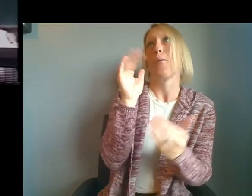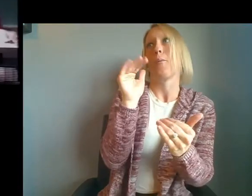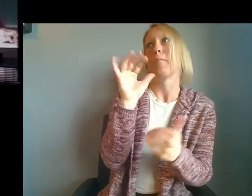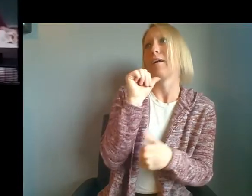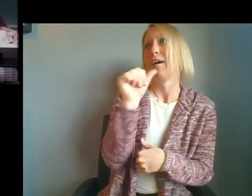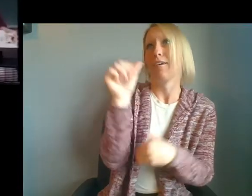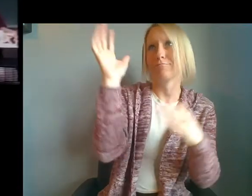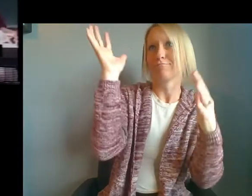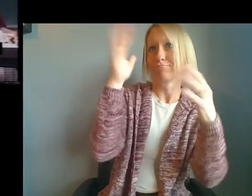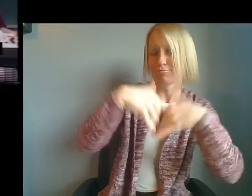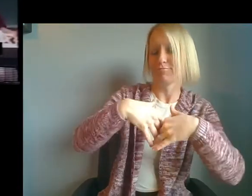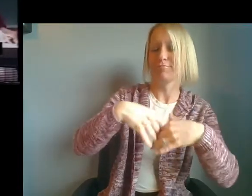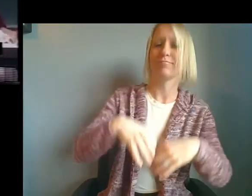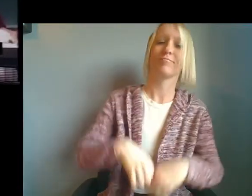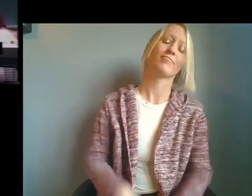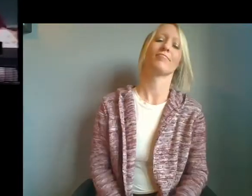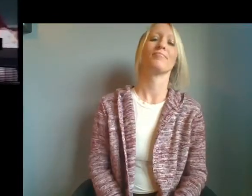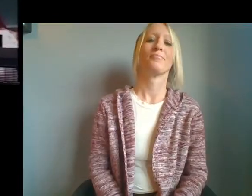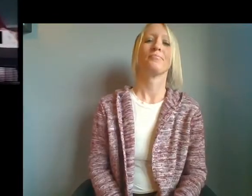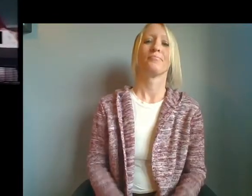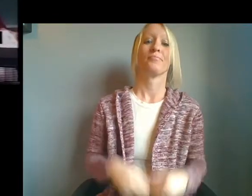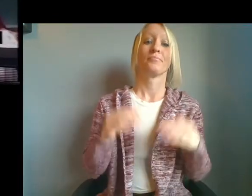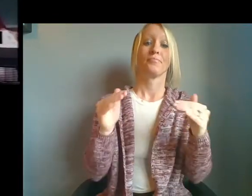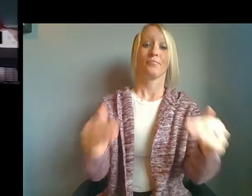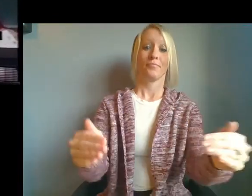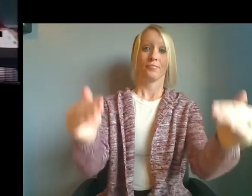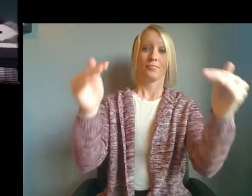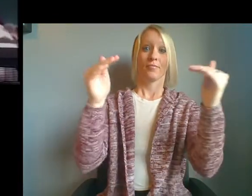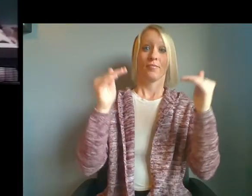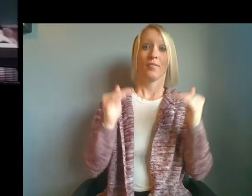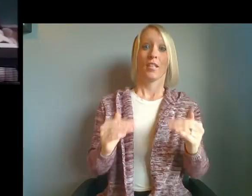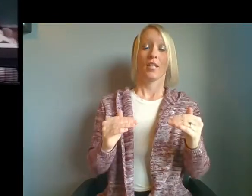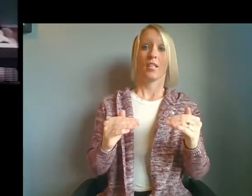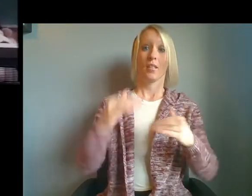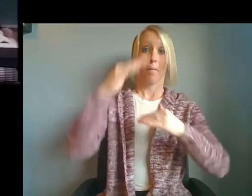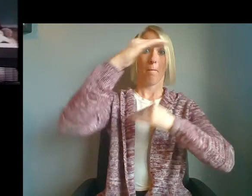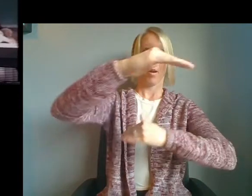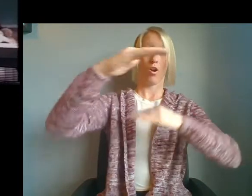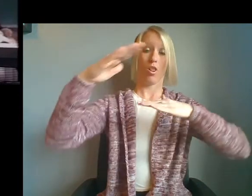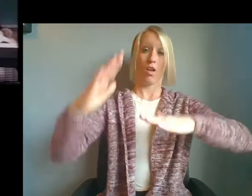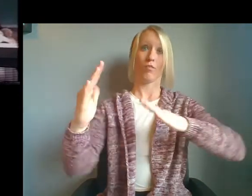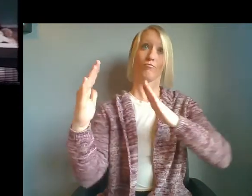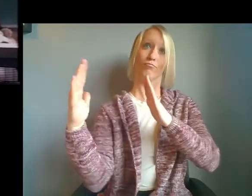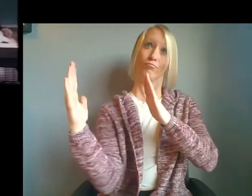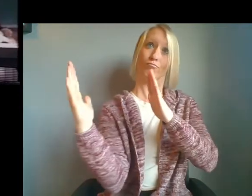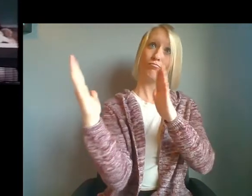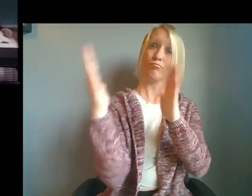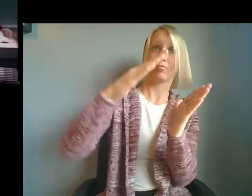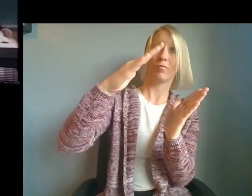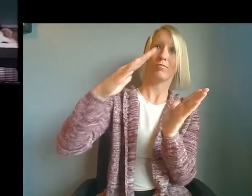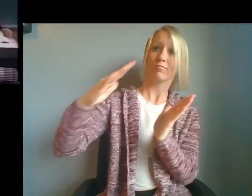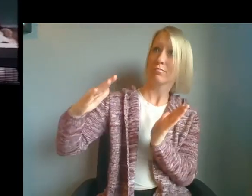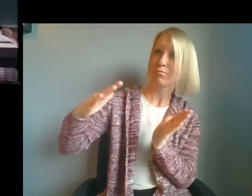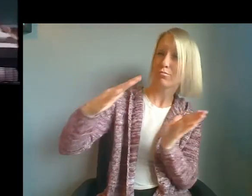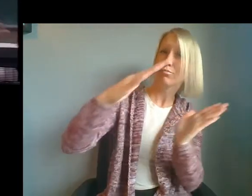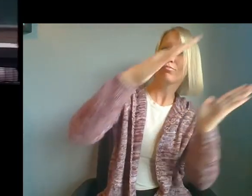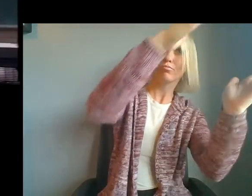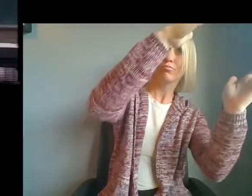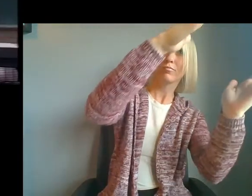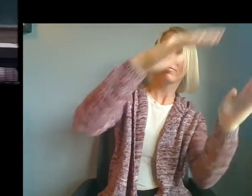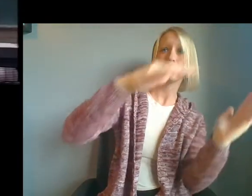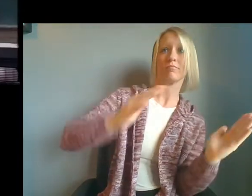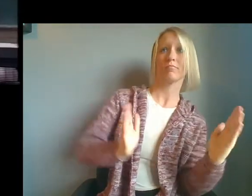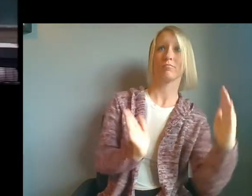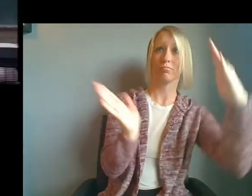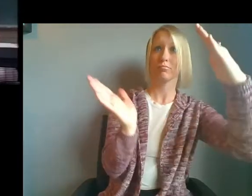this side and we have this side. These 2 are never going to touch. This side and this side are never going to touch. That's a